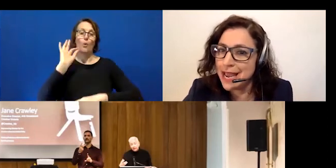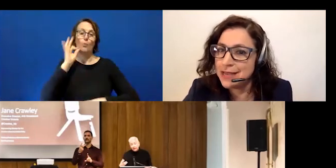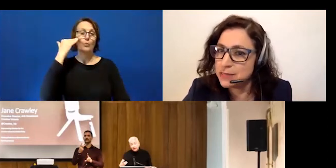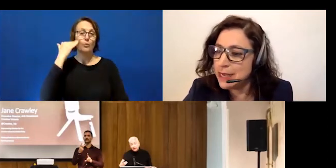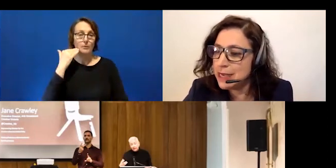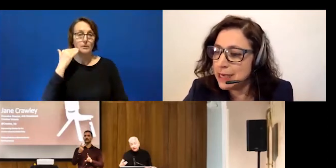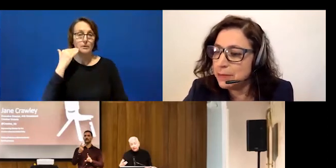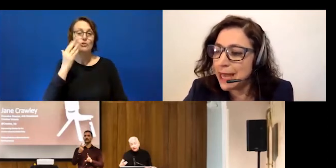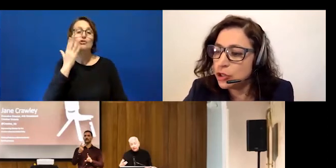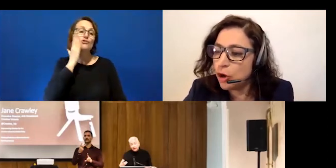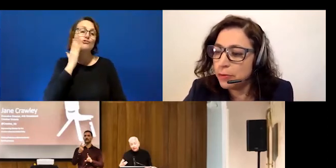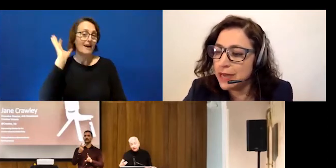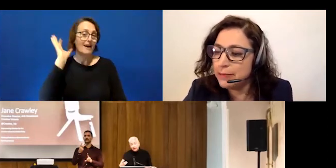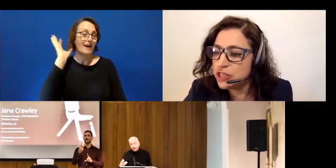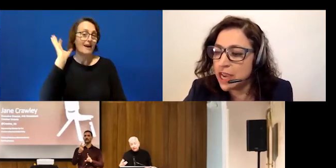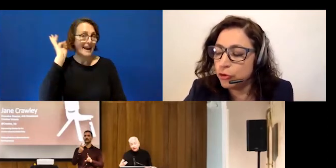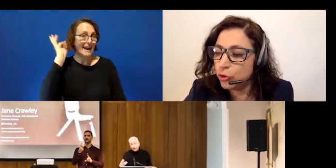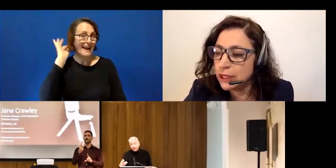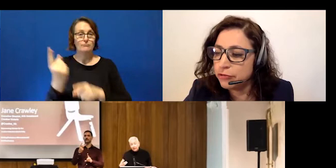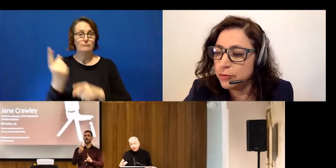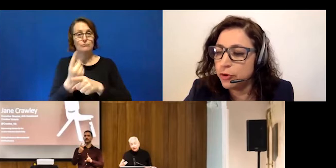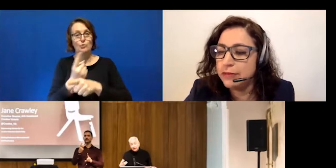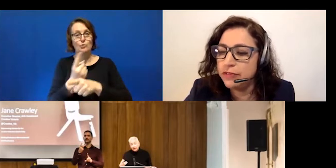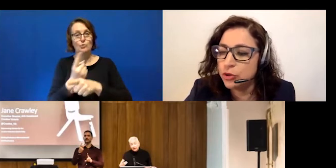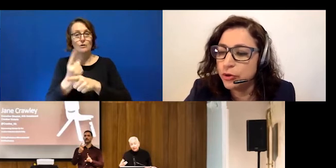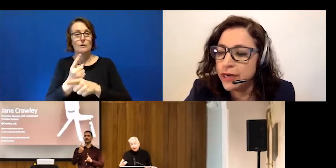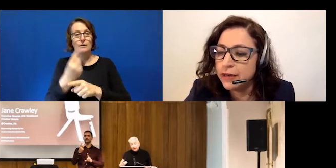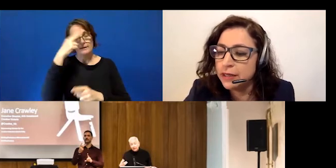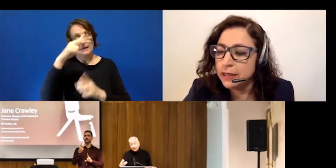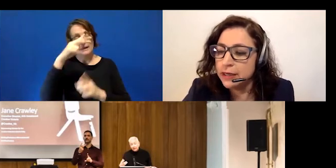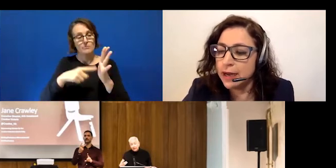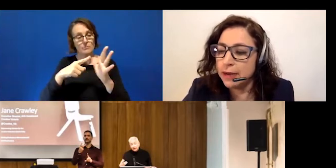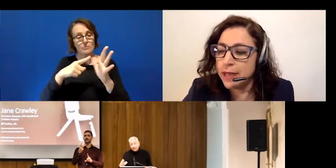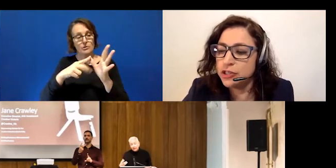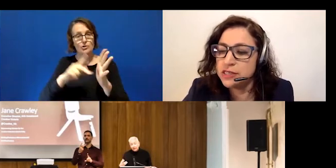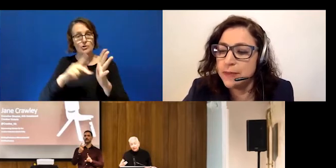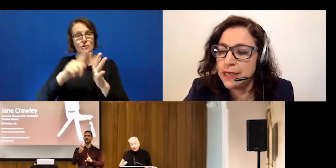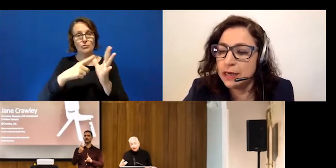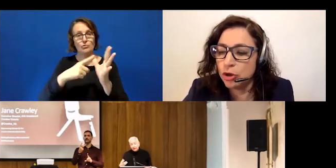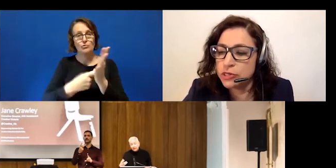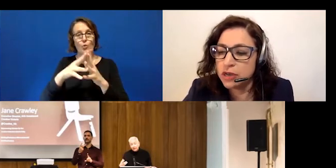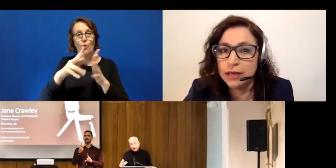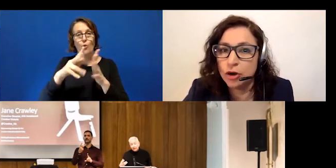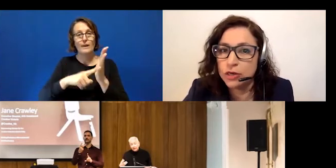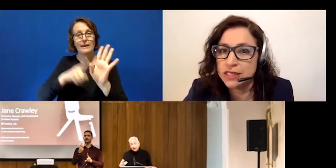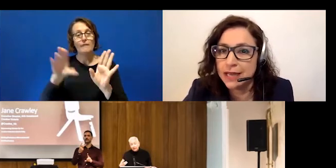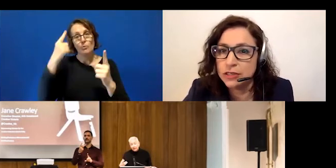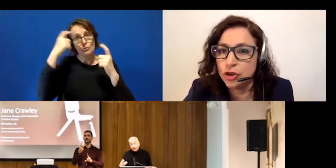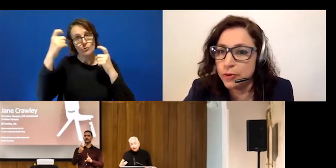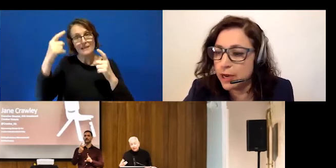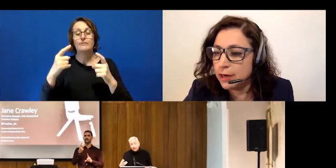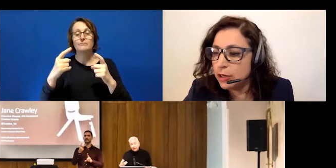grey hair speaking in a black top. Her name is Jane Crawley from Creative Victoria, and she's speaking alongside an